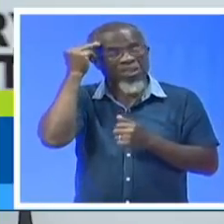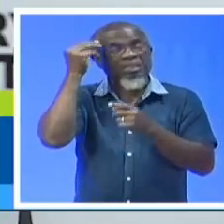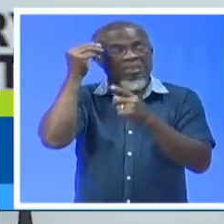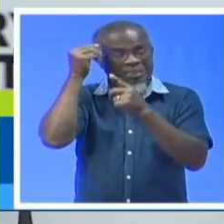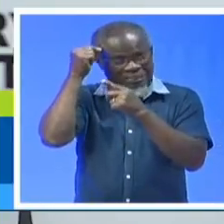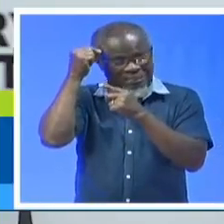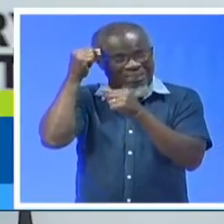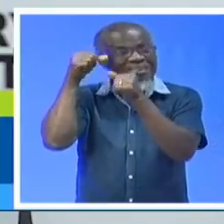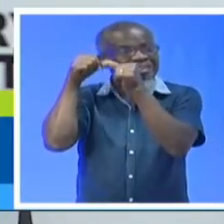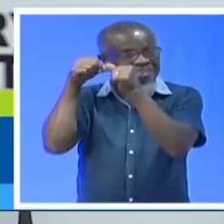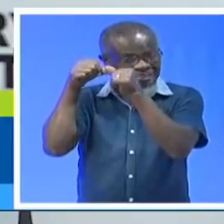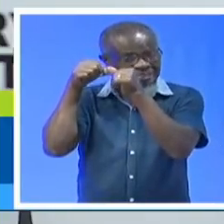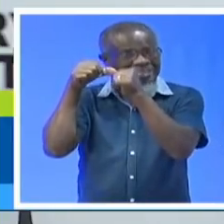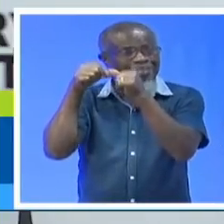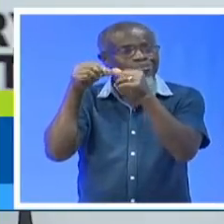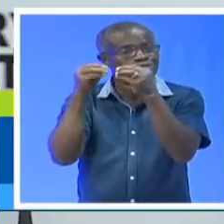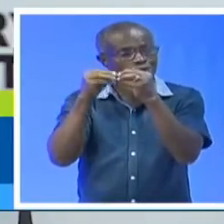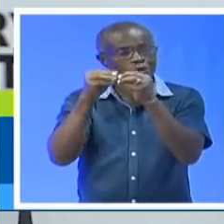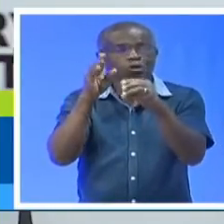physical scar.